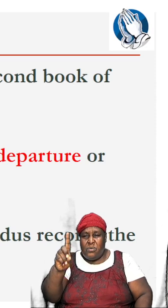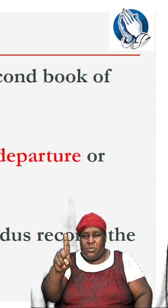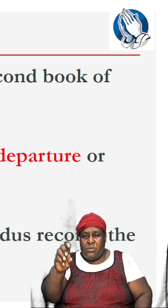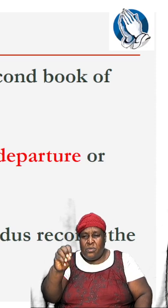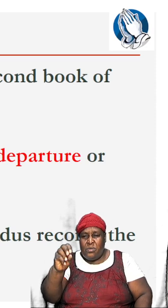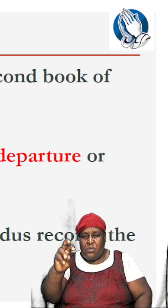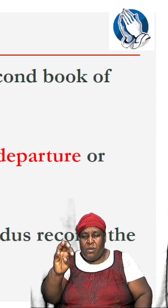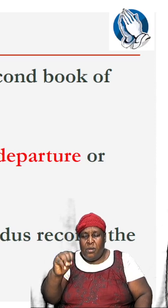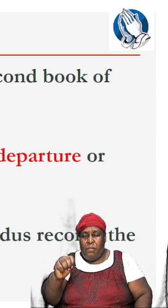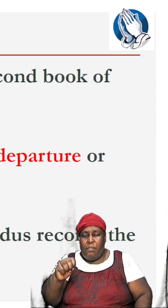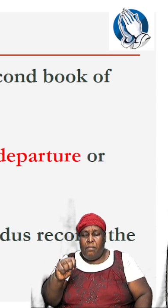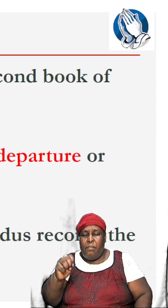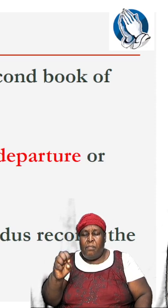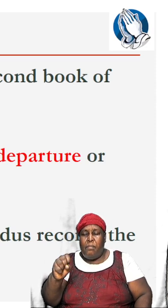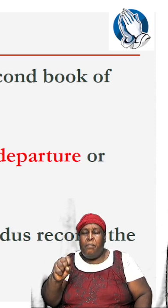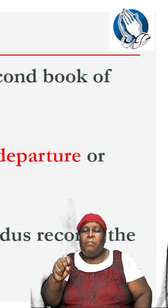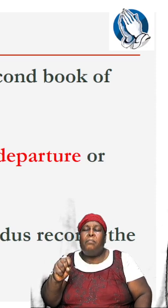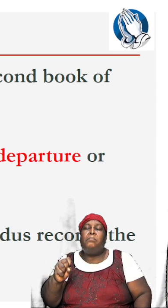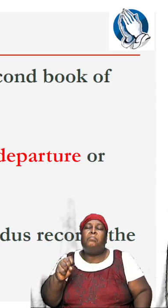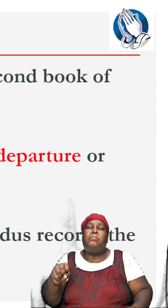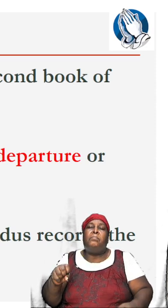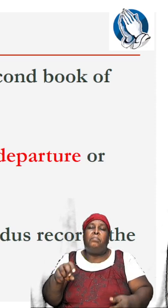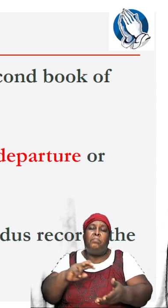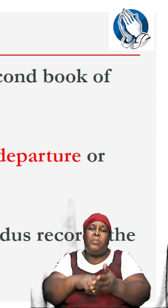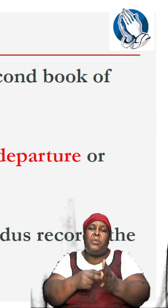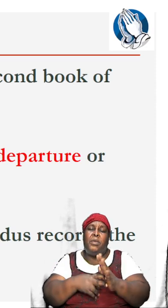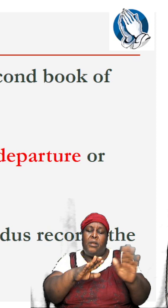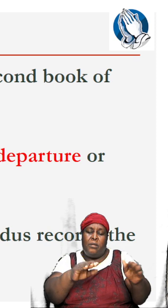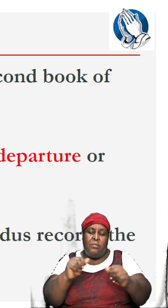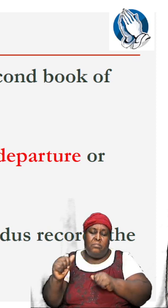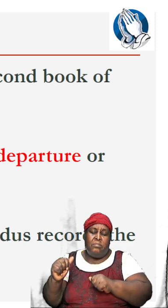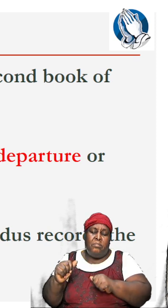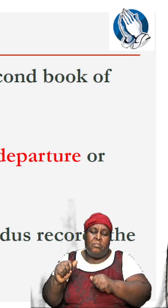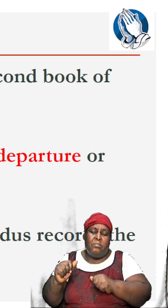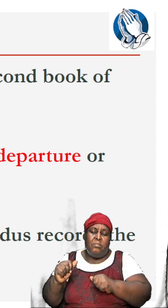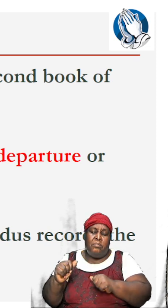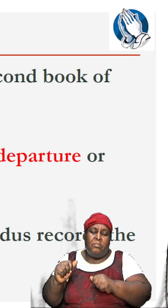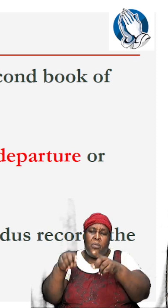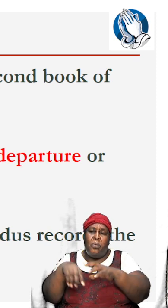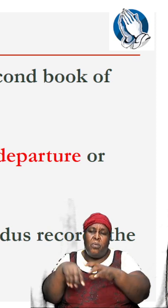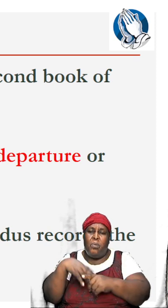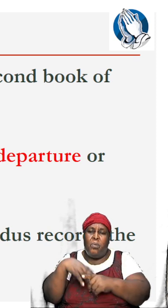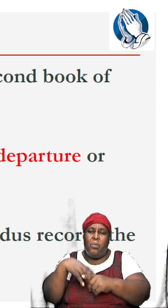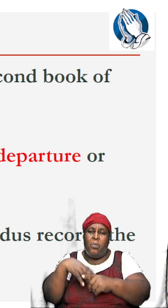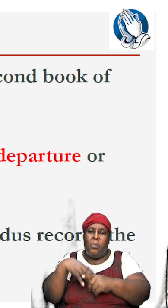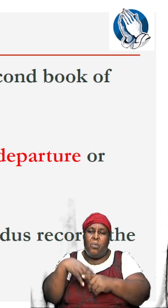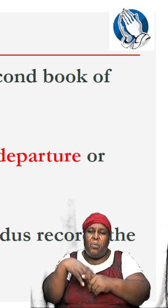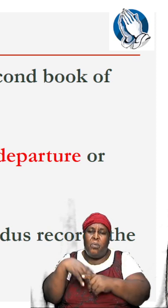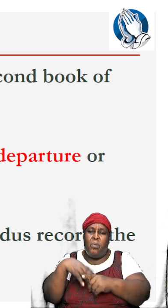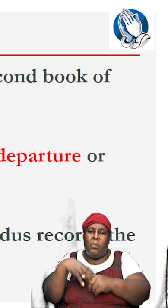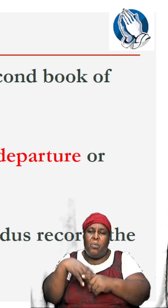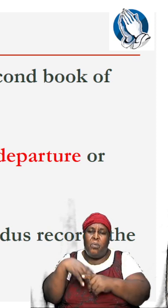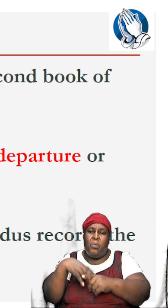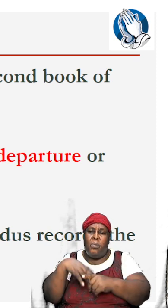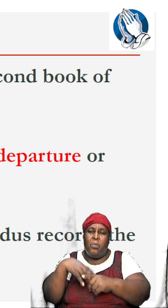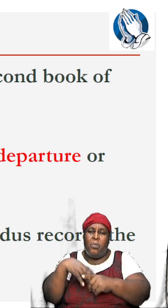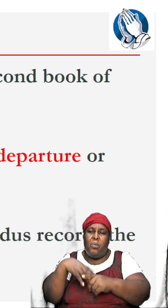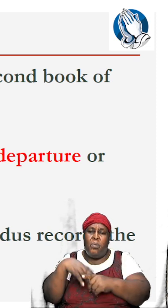out. Praise God. And we find that the title for the book is very fitting, because it actually gives